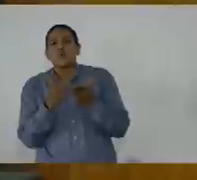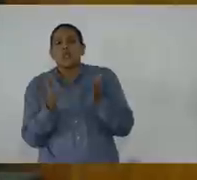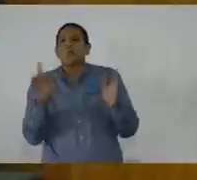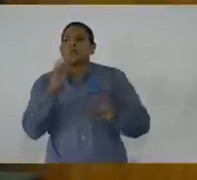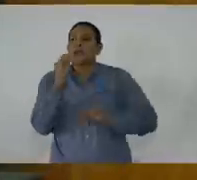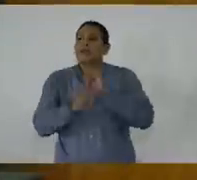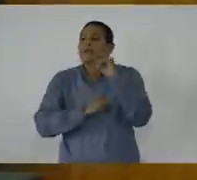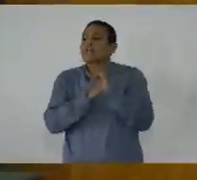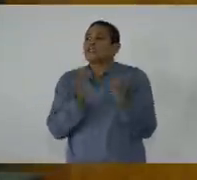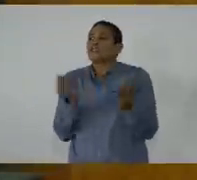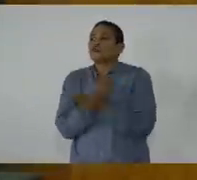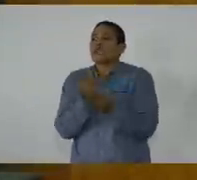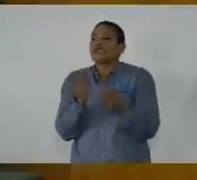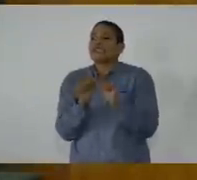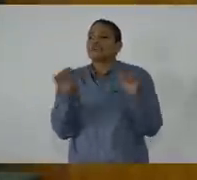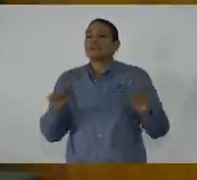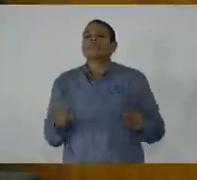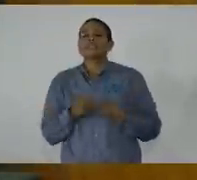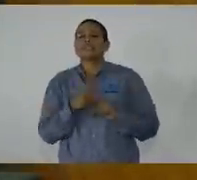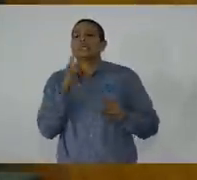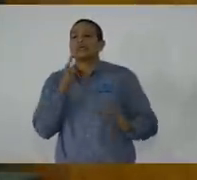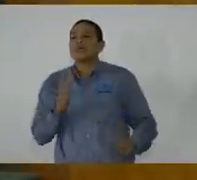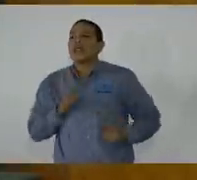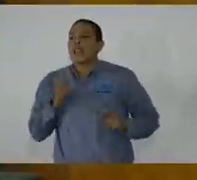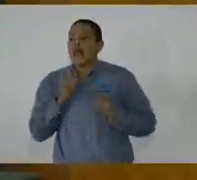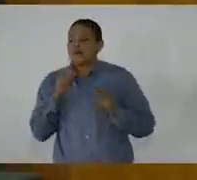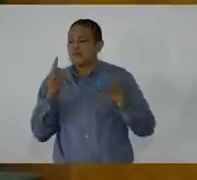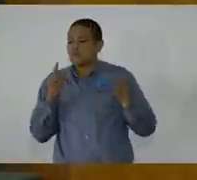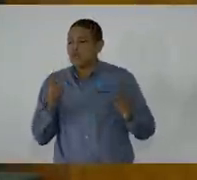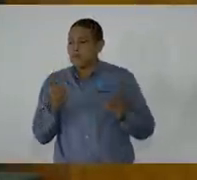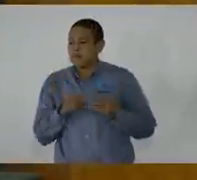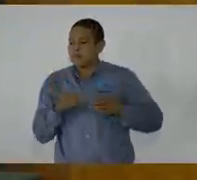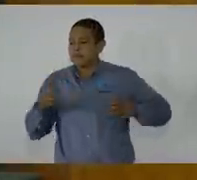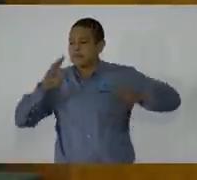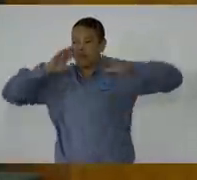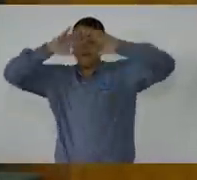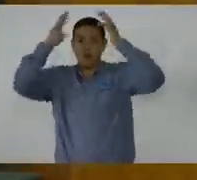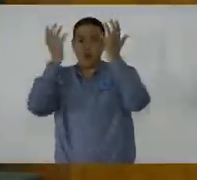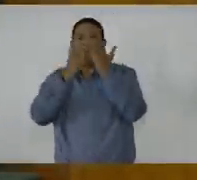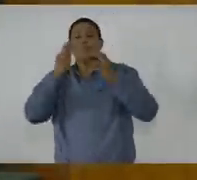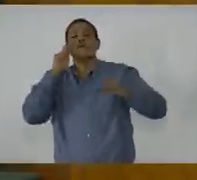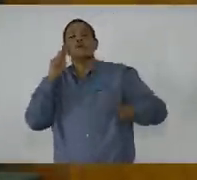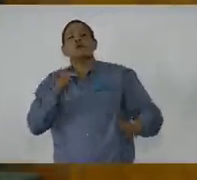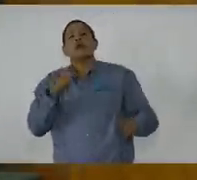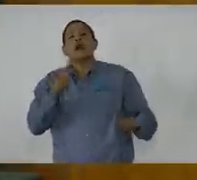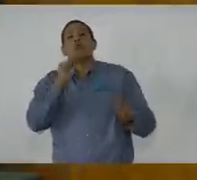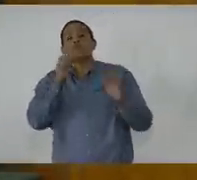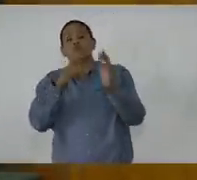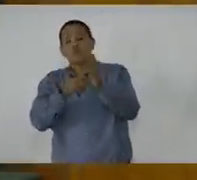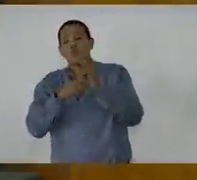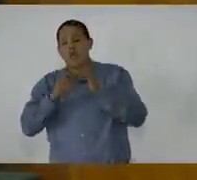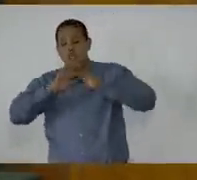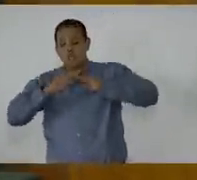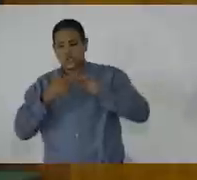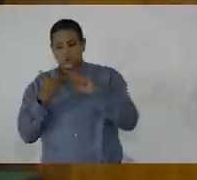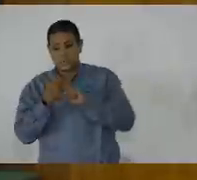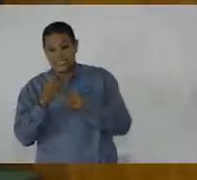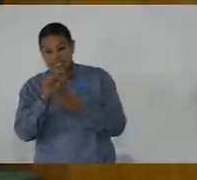international trading systems, allied to the rapid pace of globalization, requires that Jamaica's